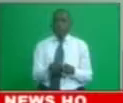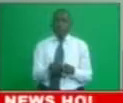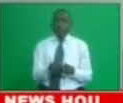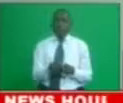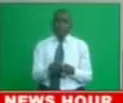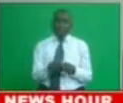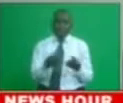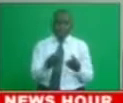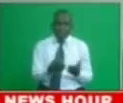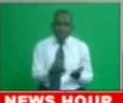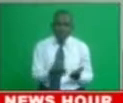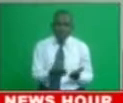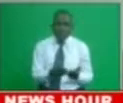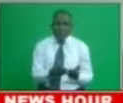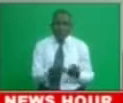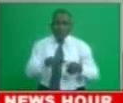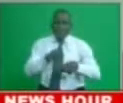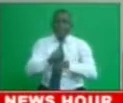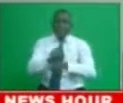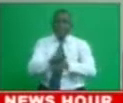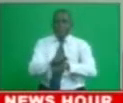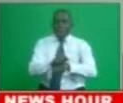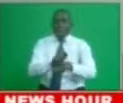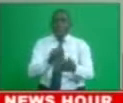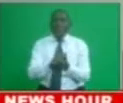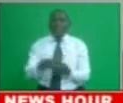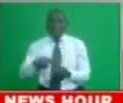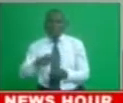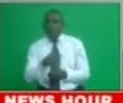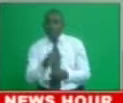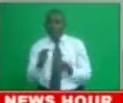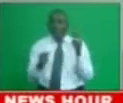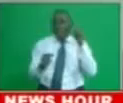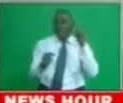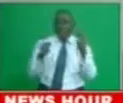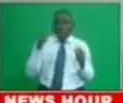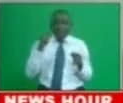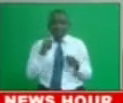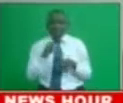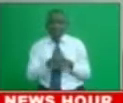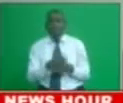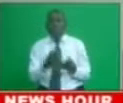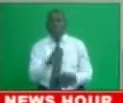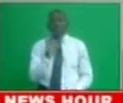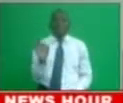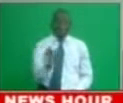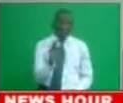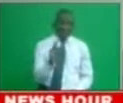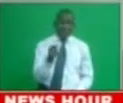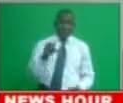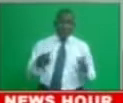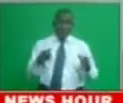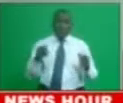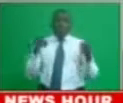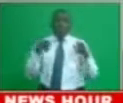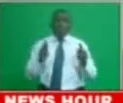to abridge the time so that we are listened to on Friday, that is a day